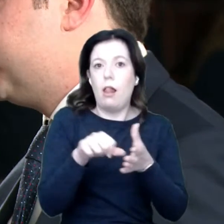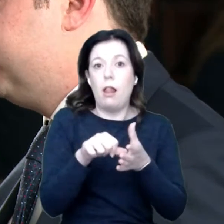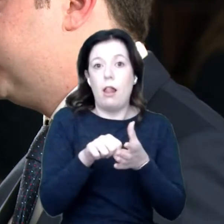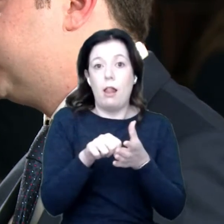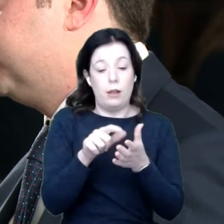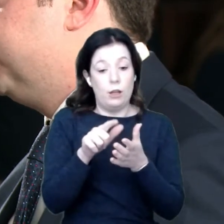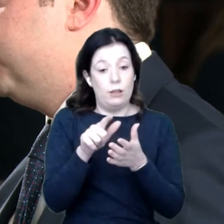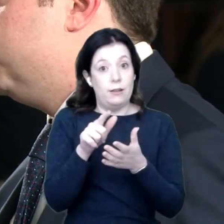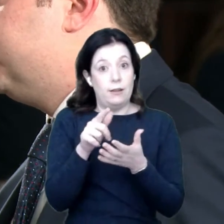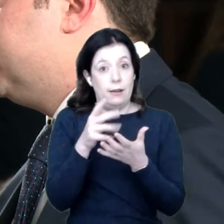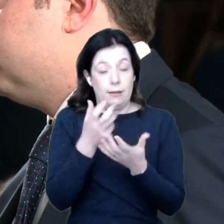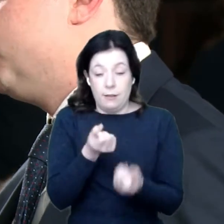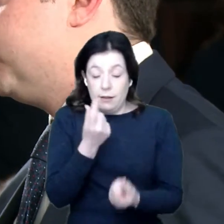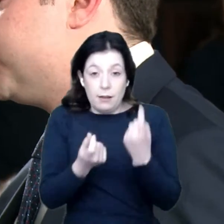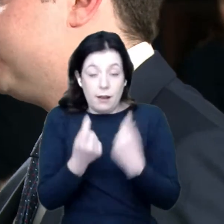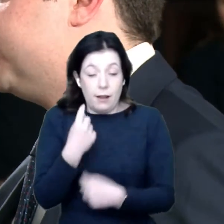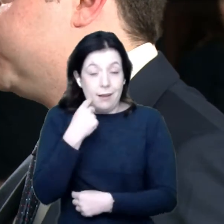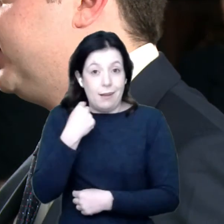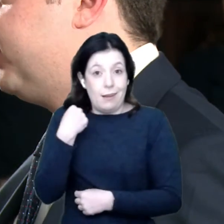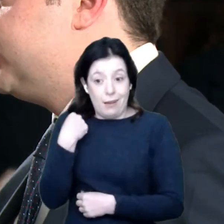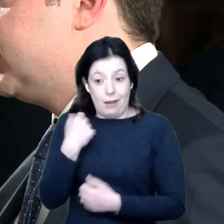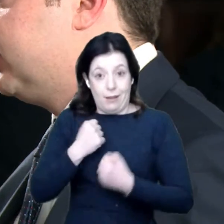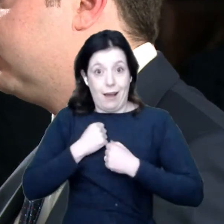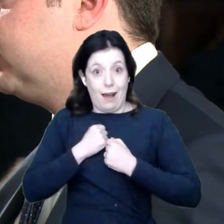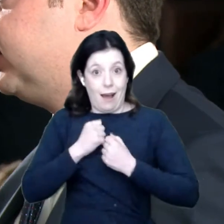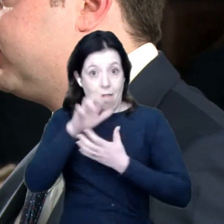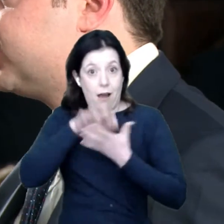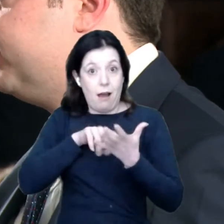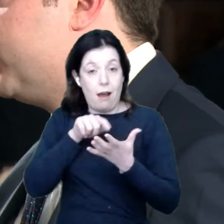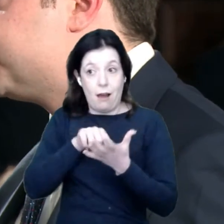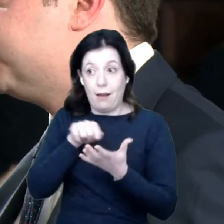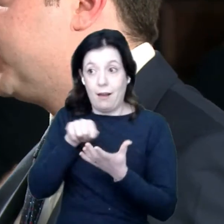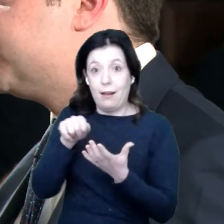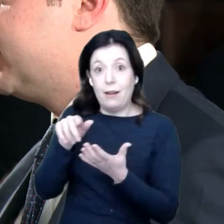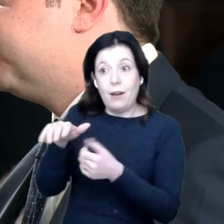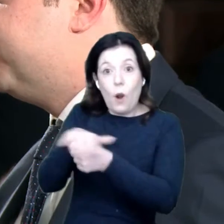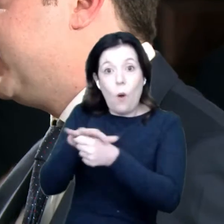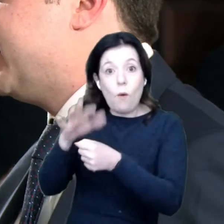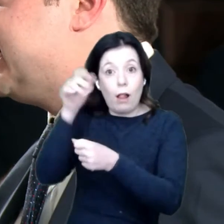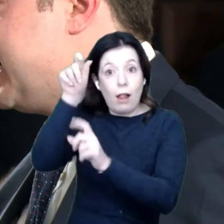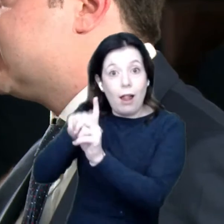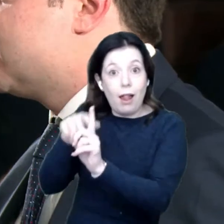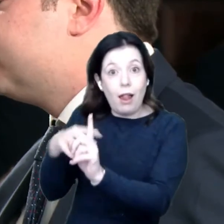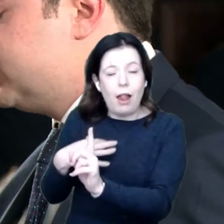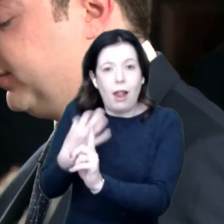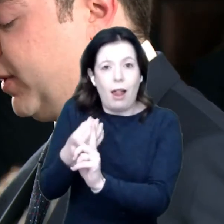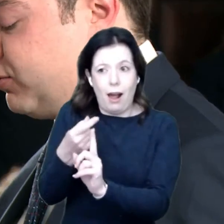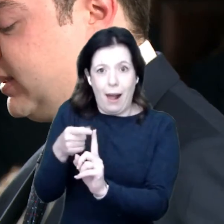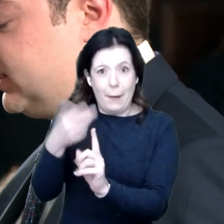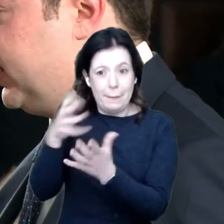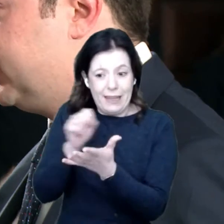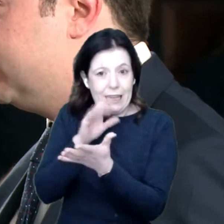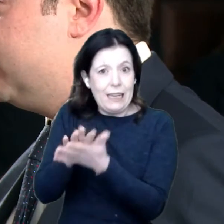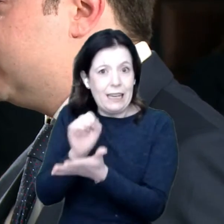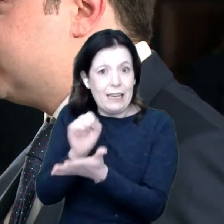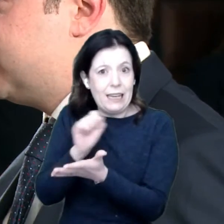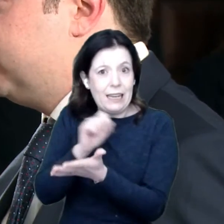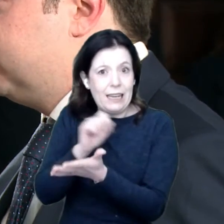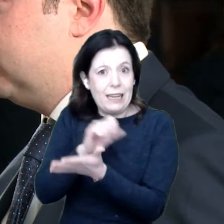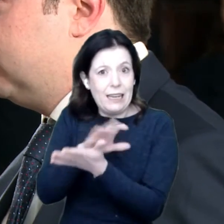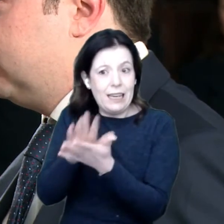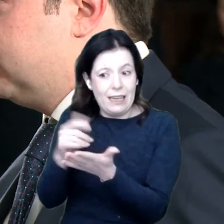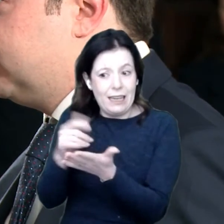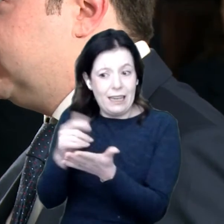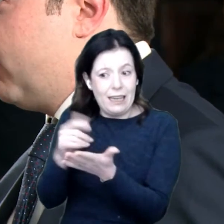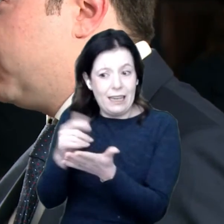a party official local party official, had been posting extremely questionable content for many, many years, up until most recently.